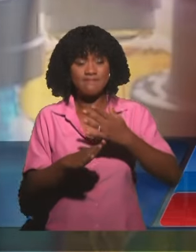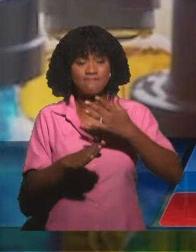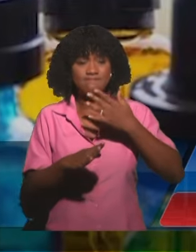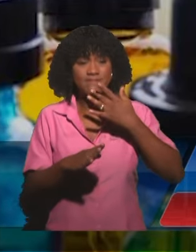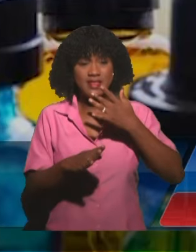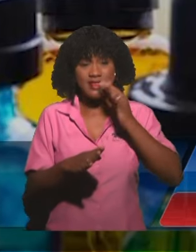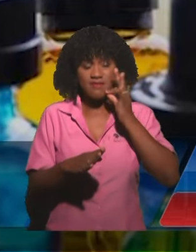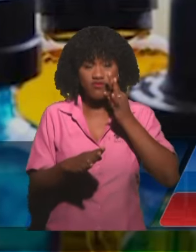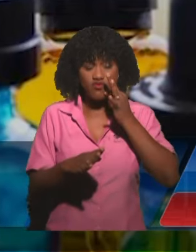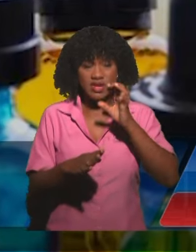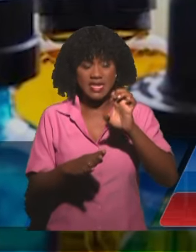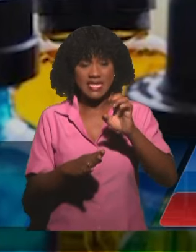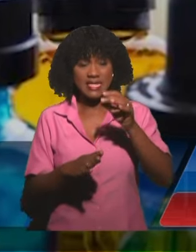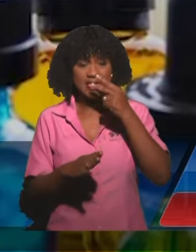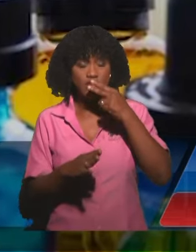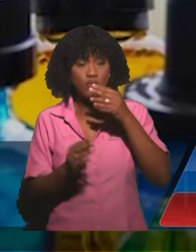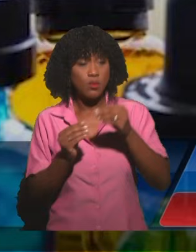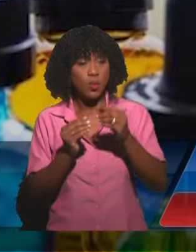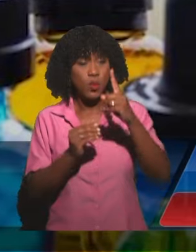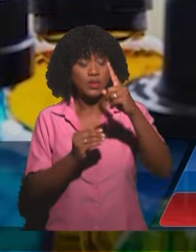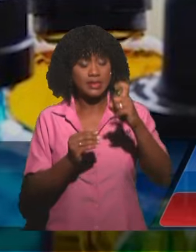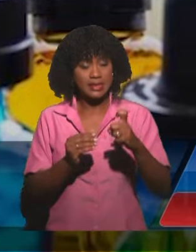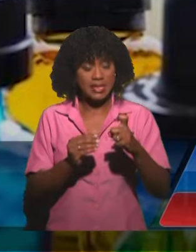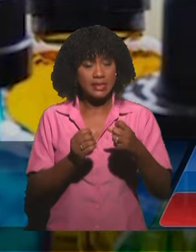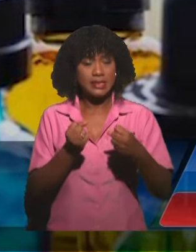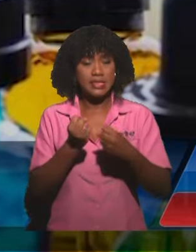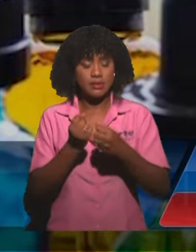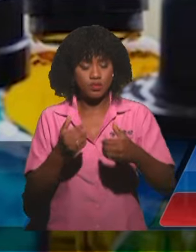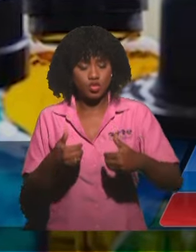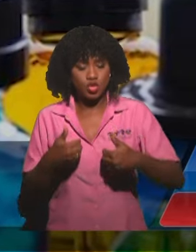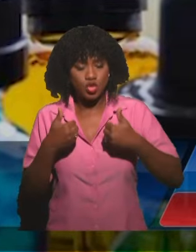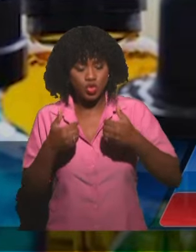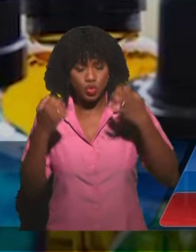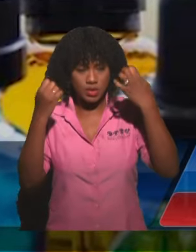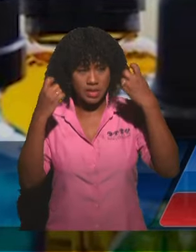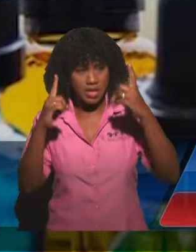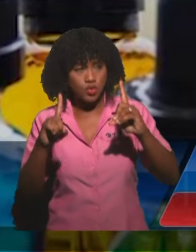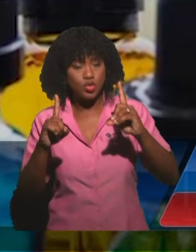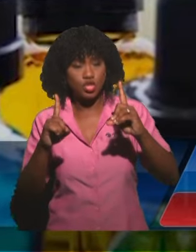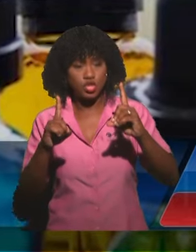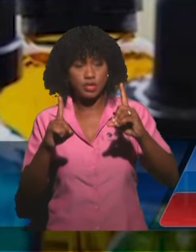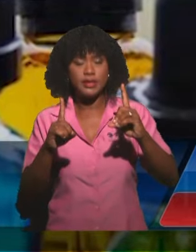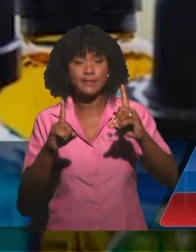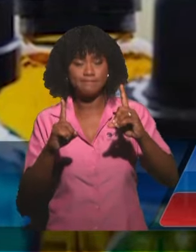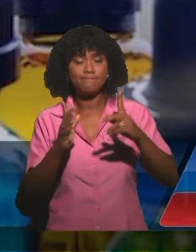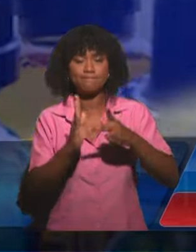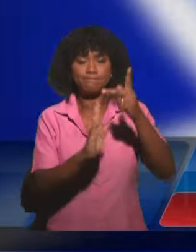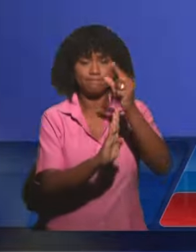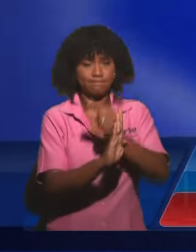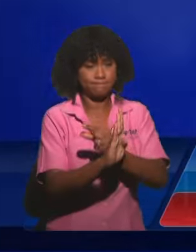e-cigarettes, higher taxes, and supporting youth-led education and awareness